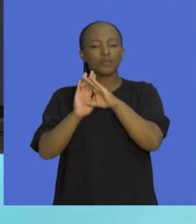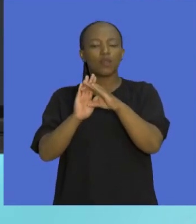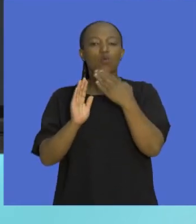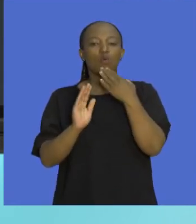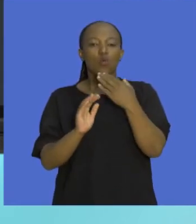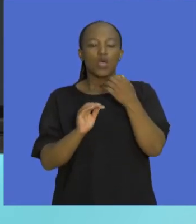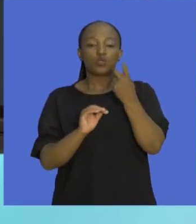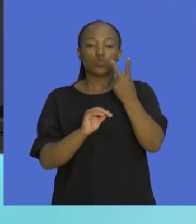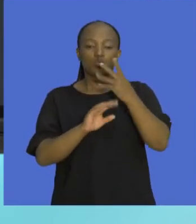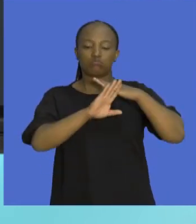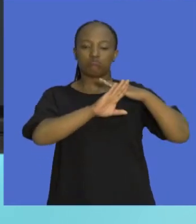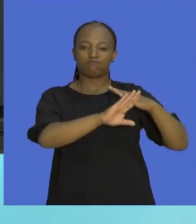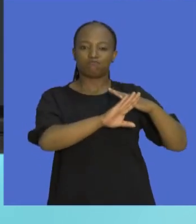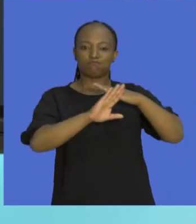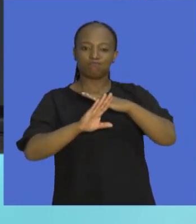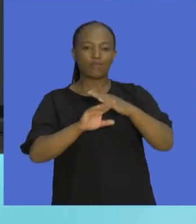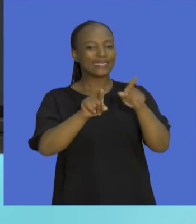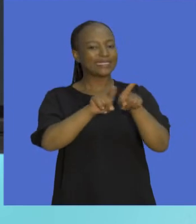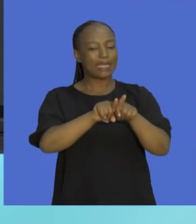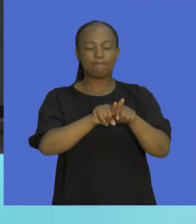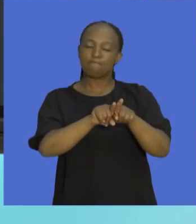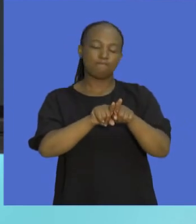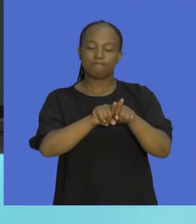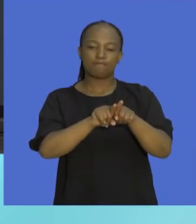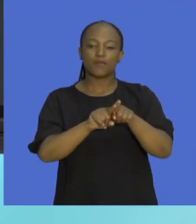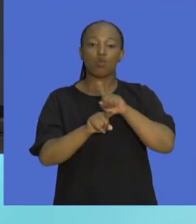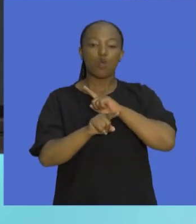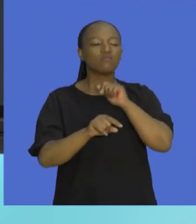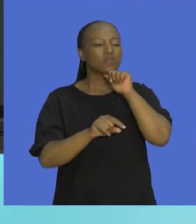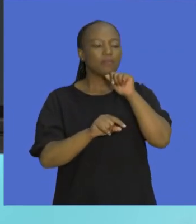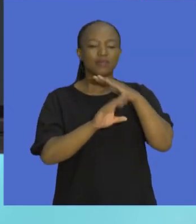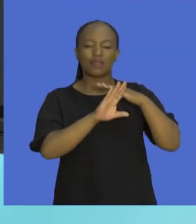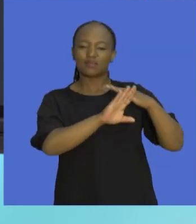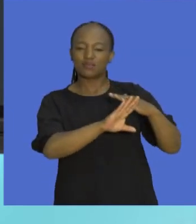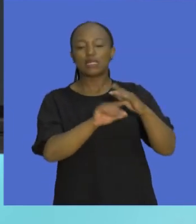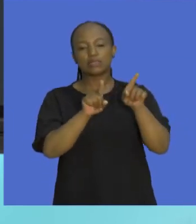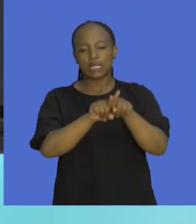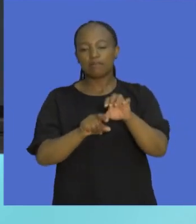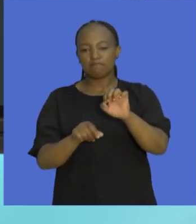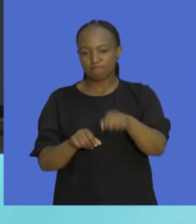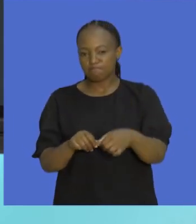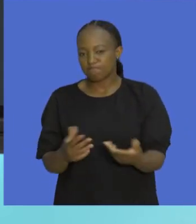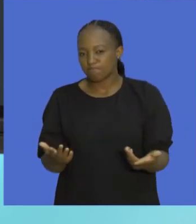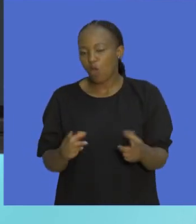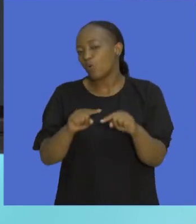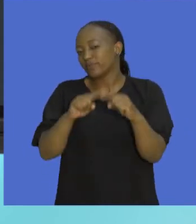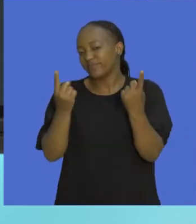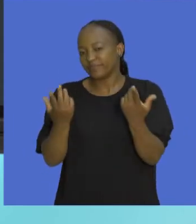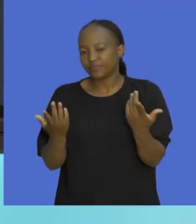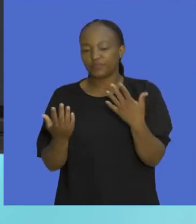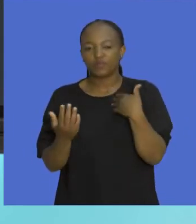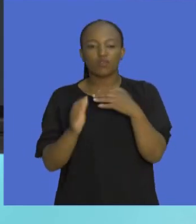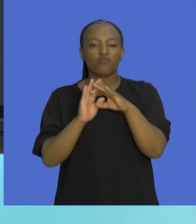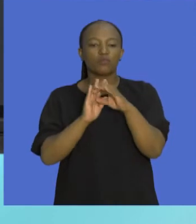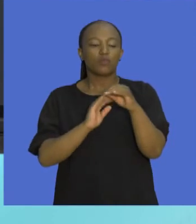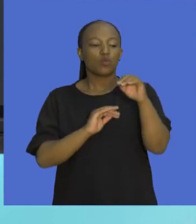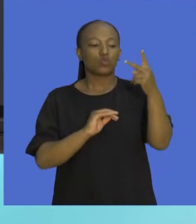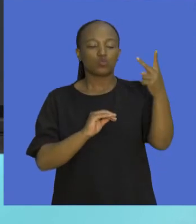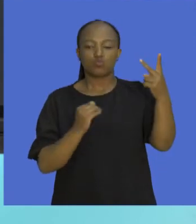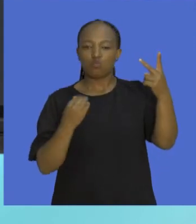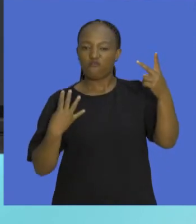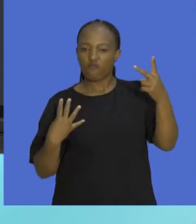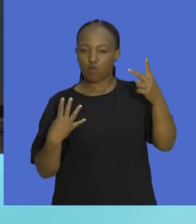where the 2 resistors were not identical. Even if the resistors were identical, say for argument's sake, instead of having the 2